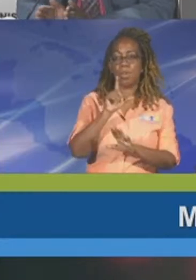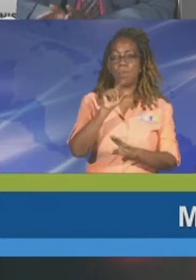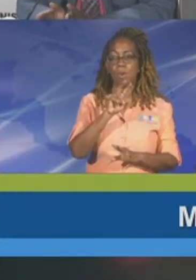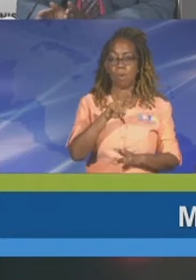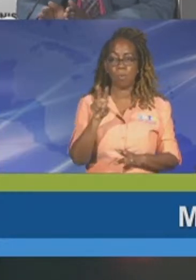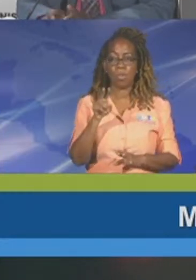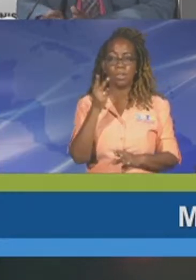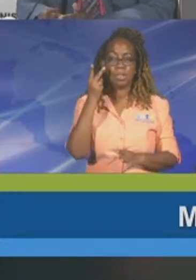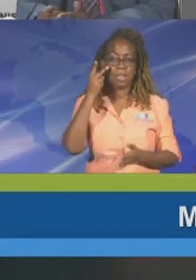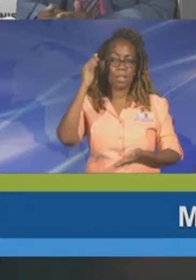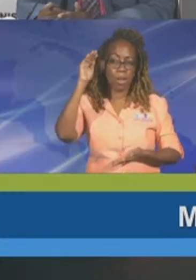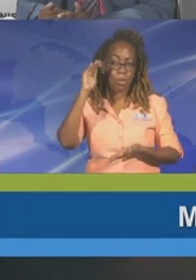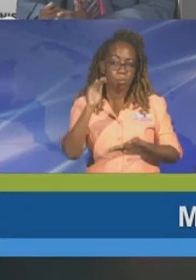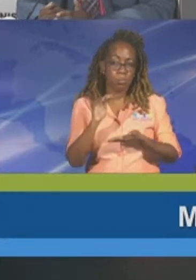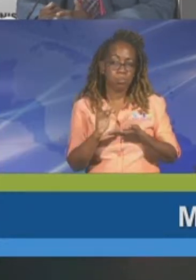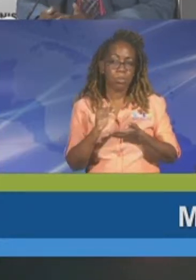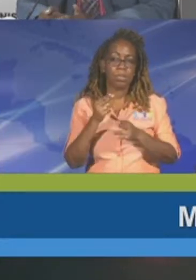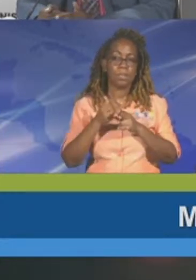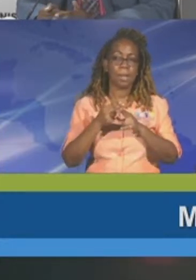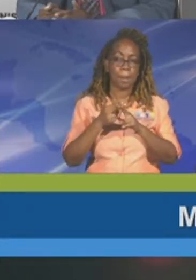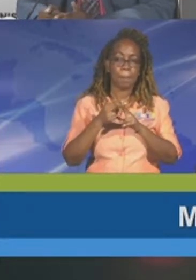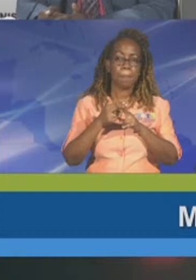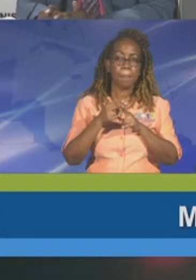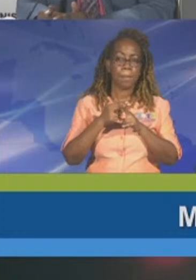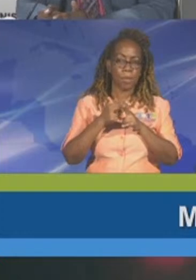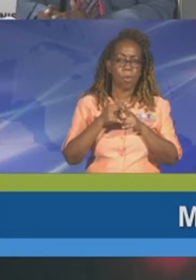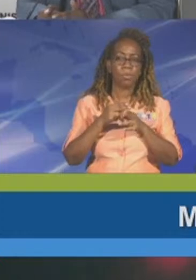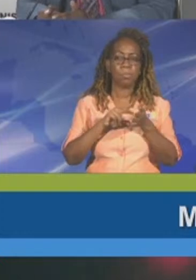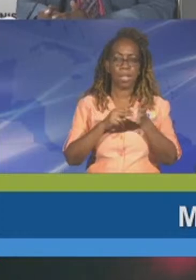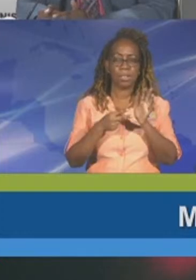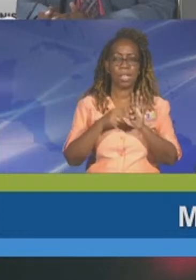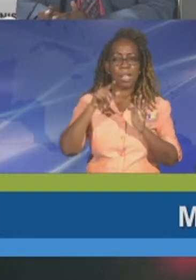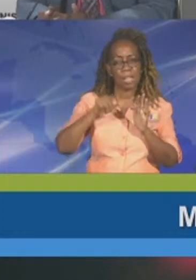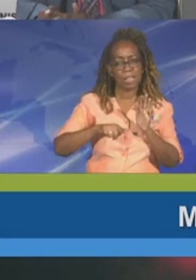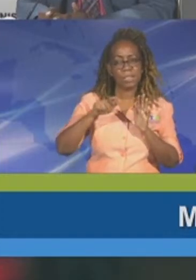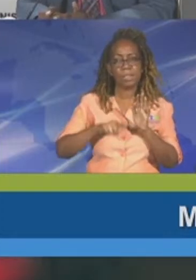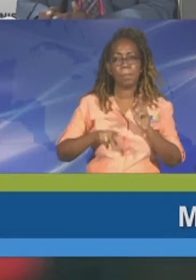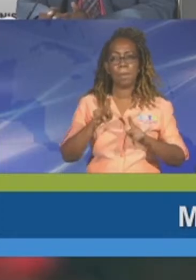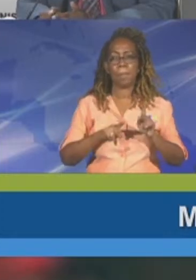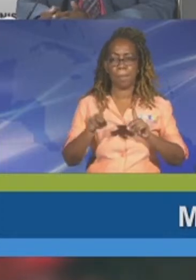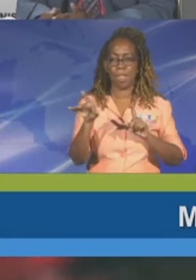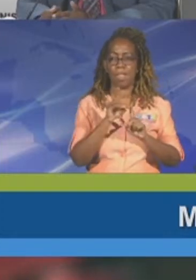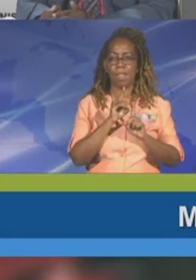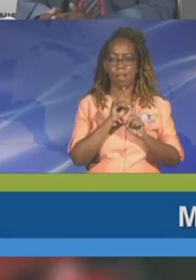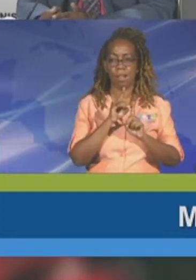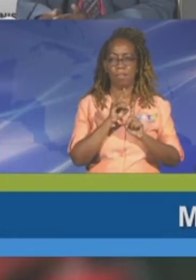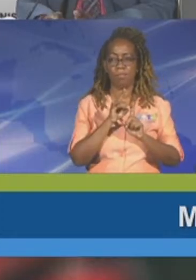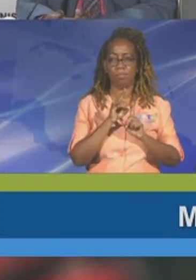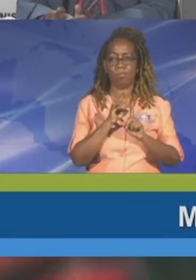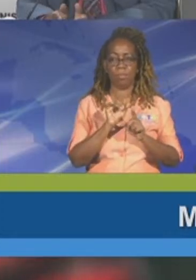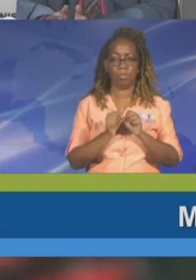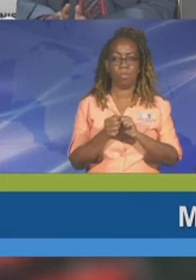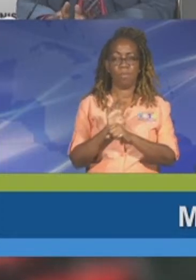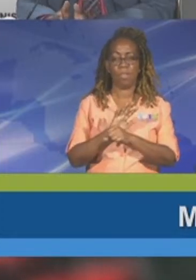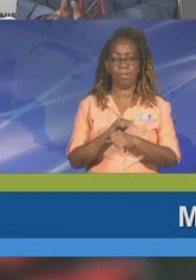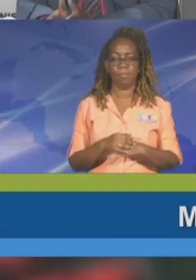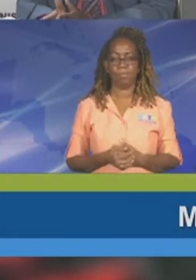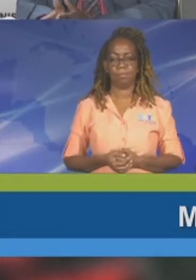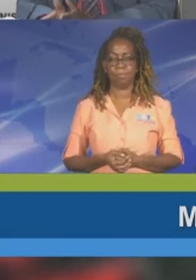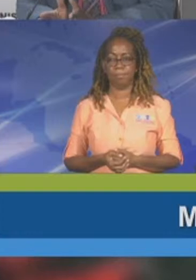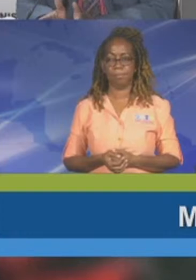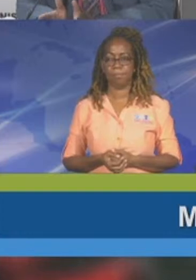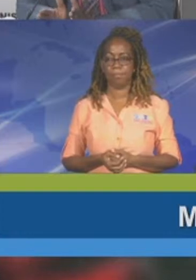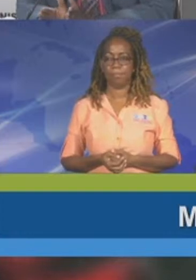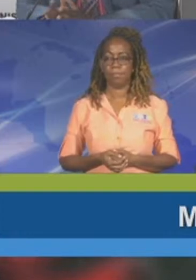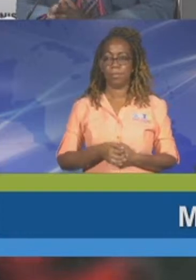shorter bars, meaning progressively smaller numbers of cases being diagnosed on a given day. The orange